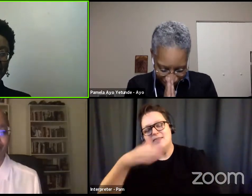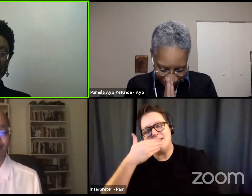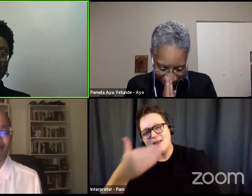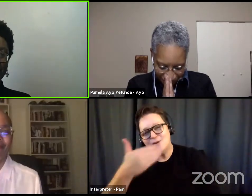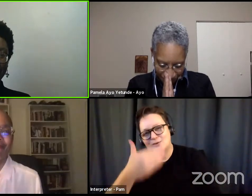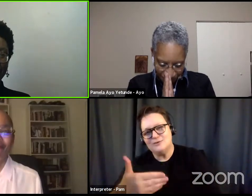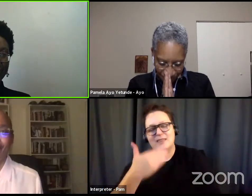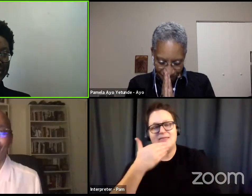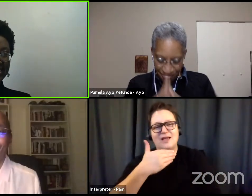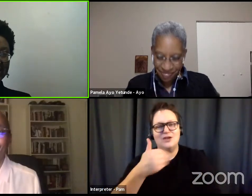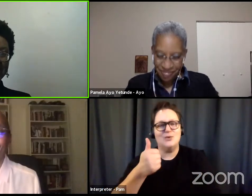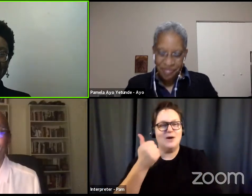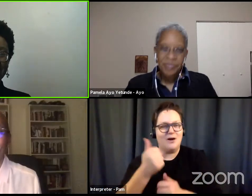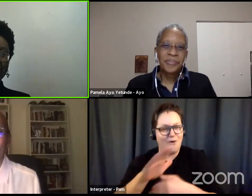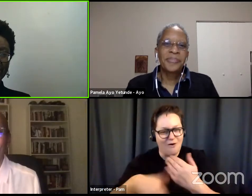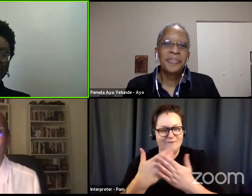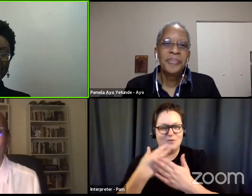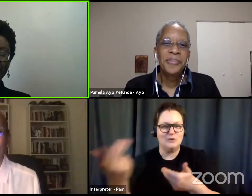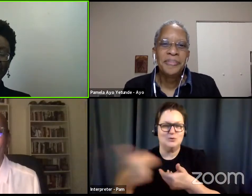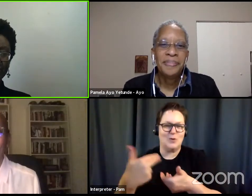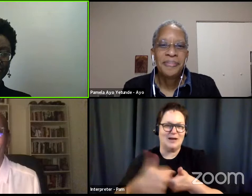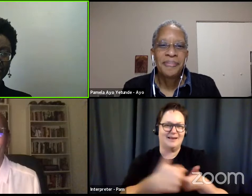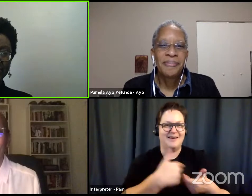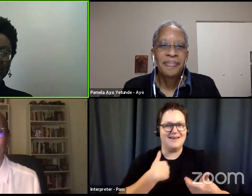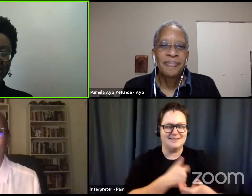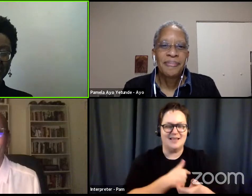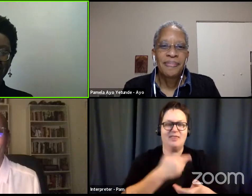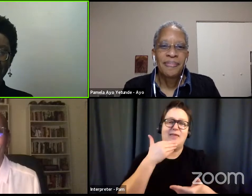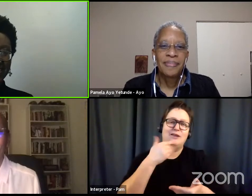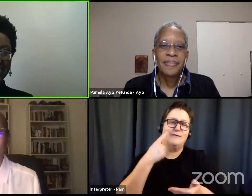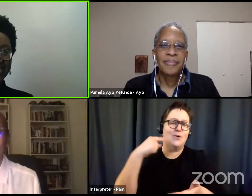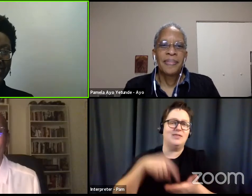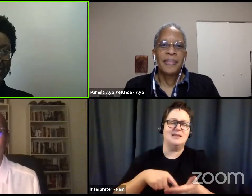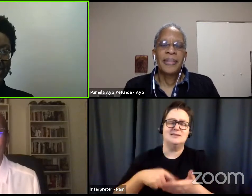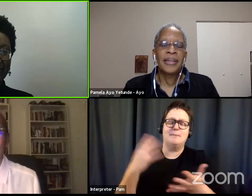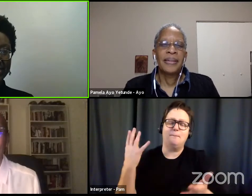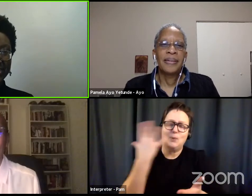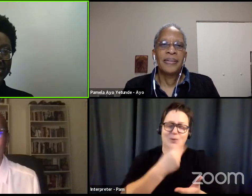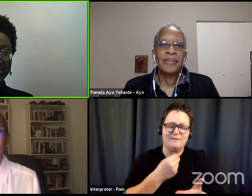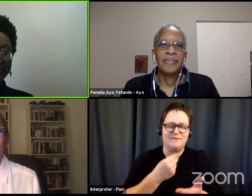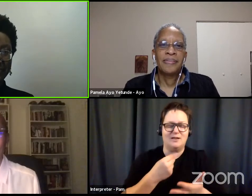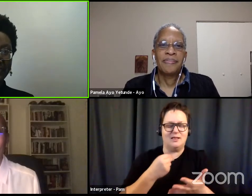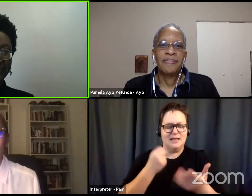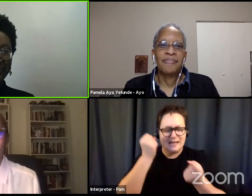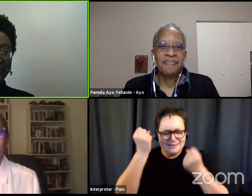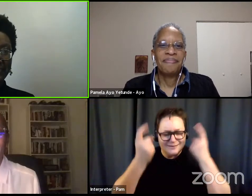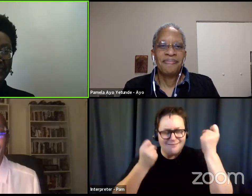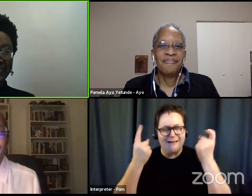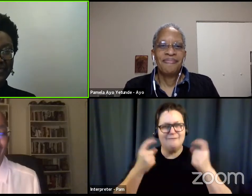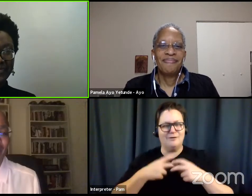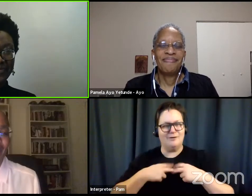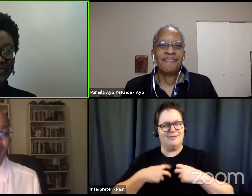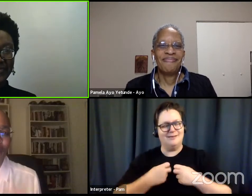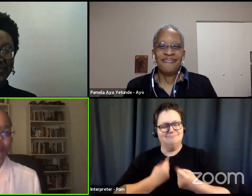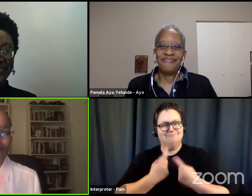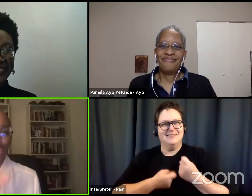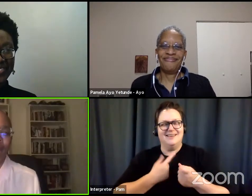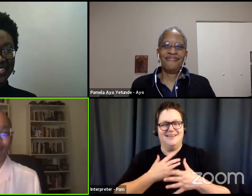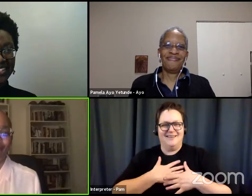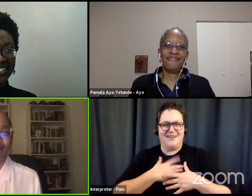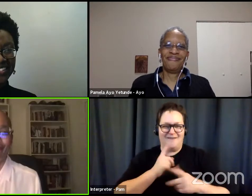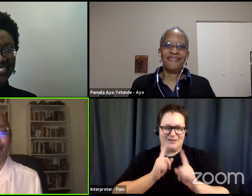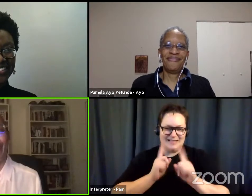Thank you. Thank you, everyone, for joining us. And thank you for this beautiful, insightful conversation. Thank you.